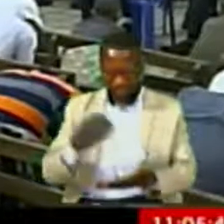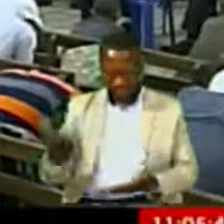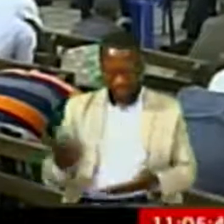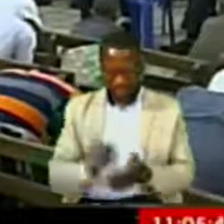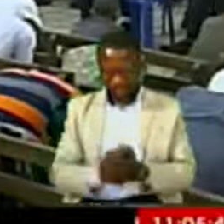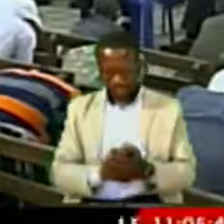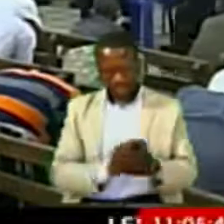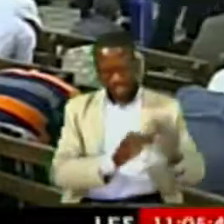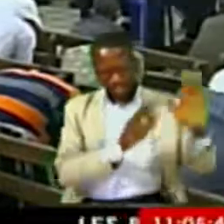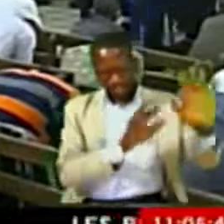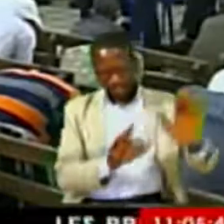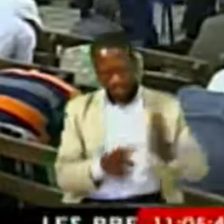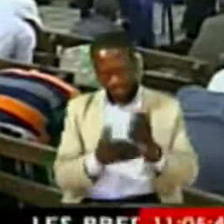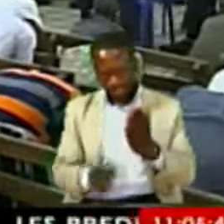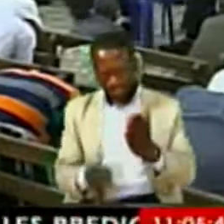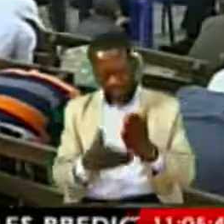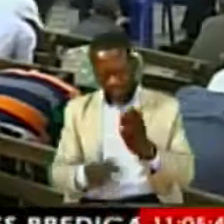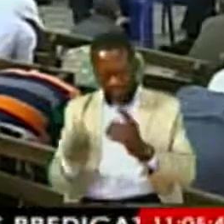Lord is